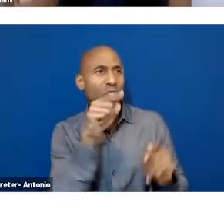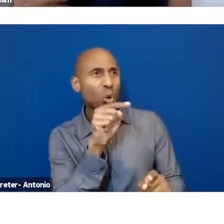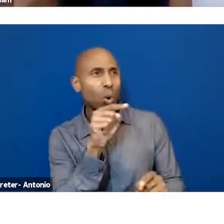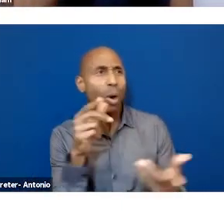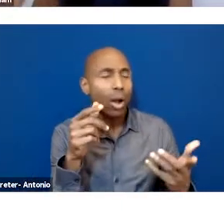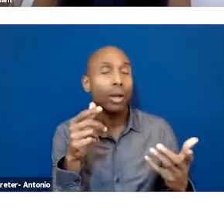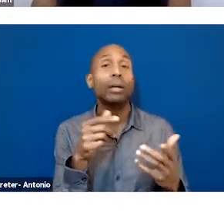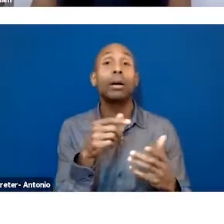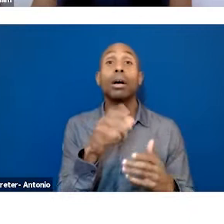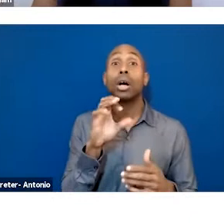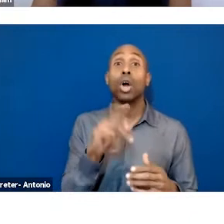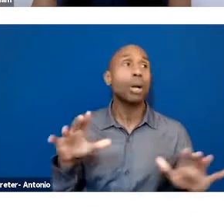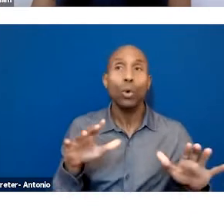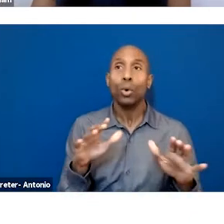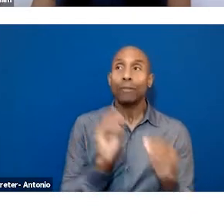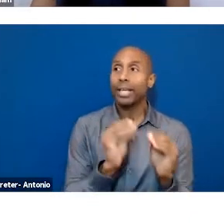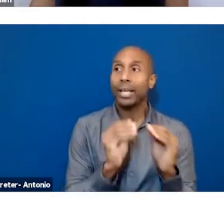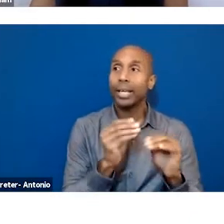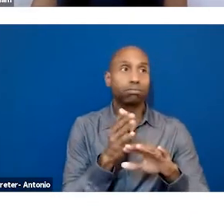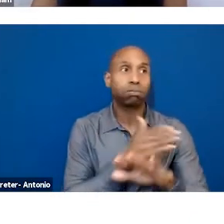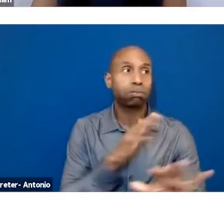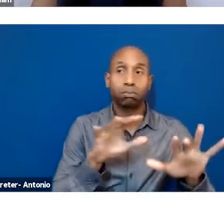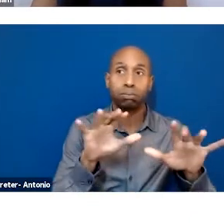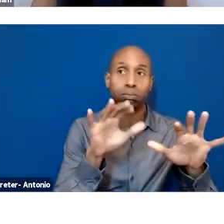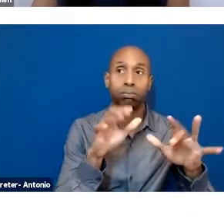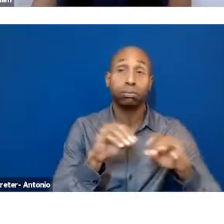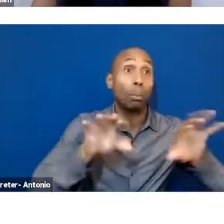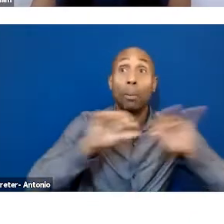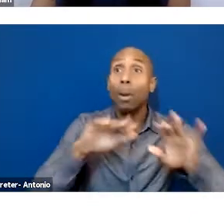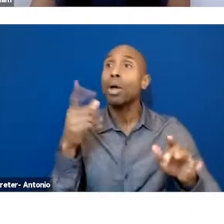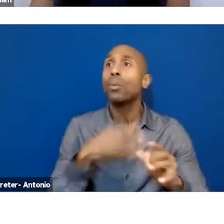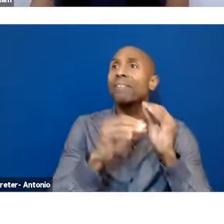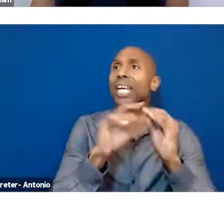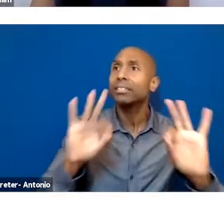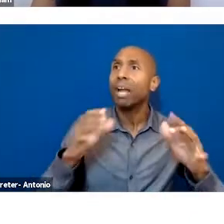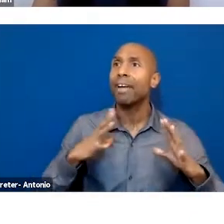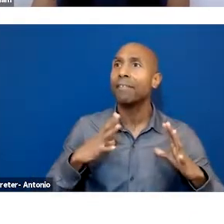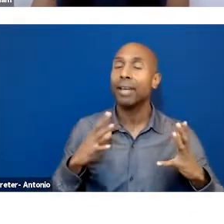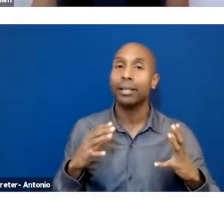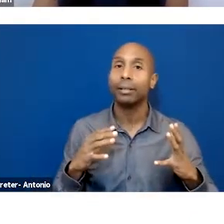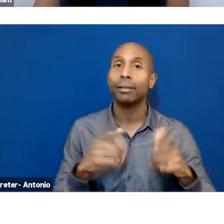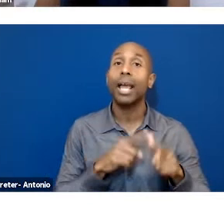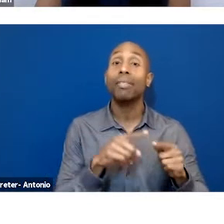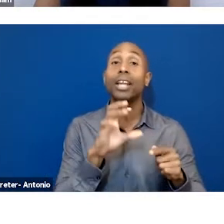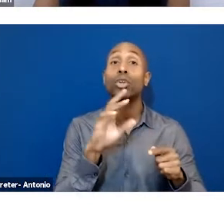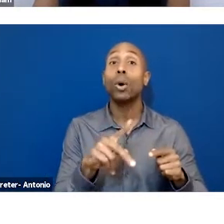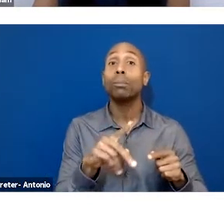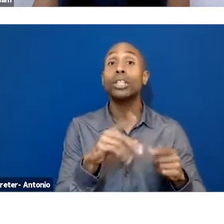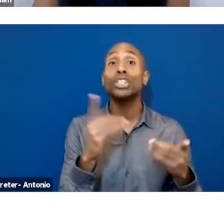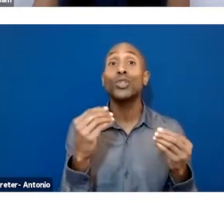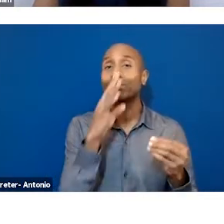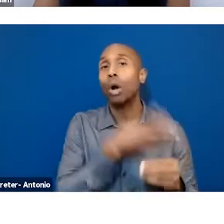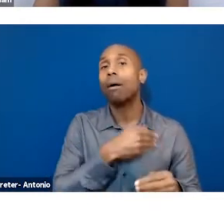and the concern doesn't reappear again until another racist spectacle emerges. And we know that another spectacle will emerge,